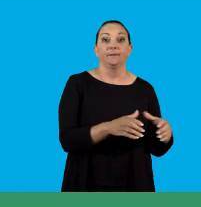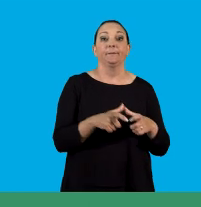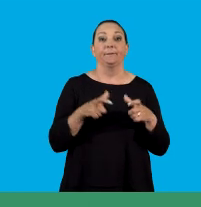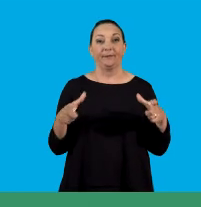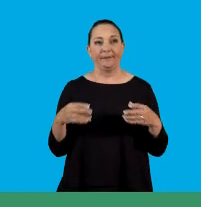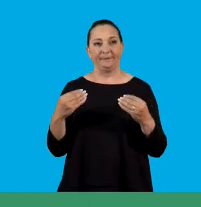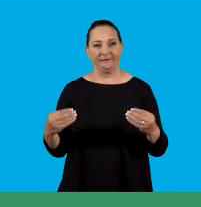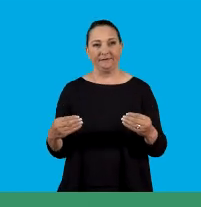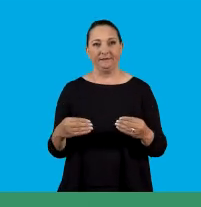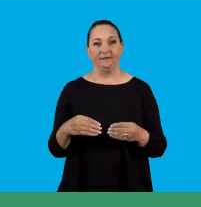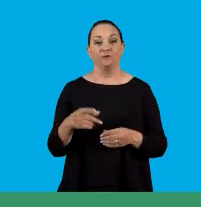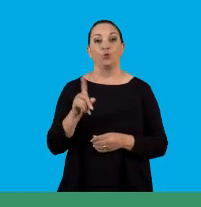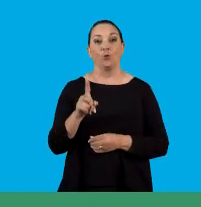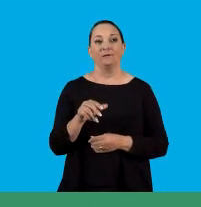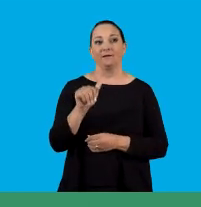adequate.